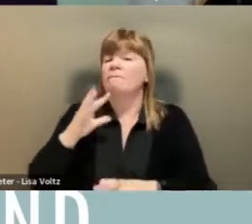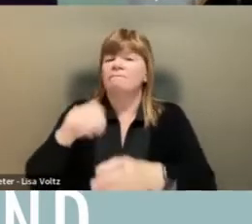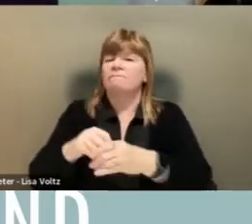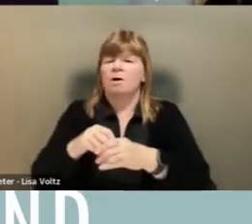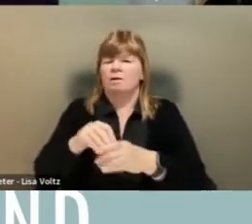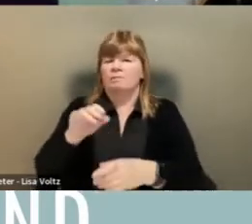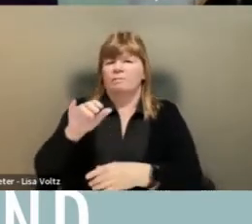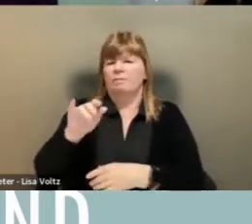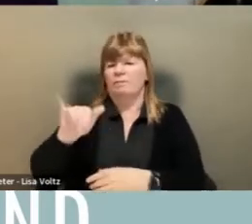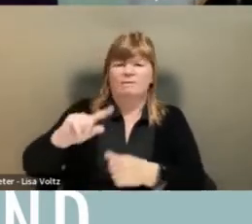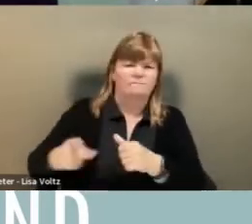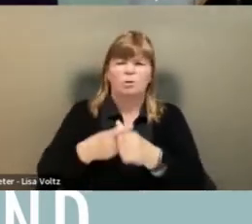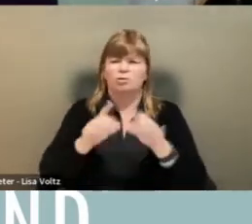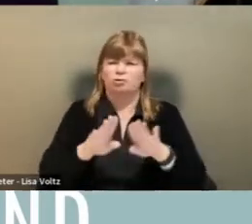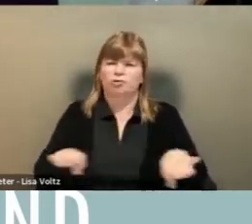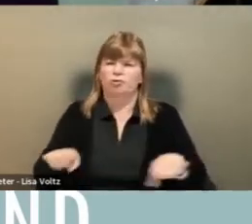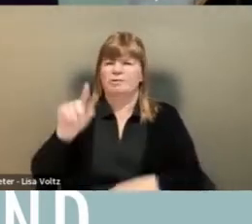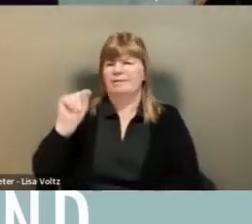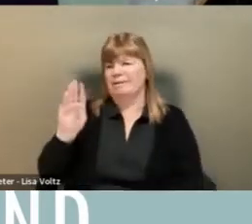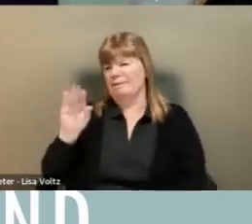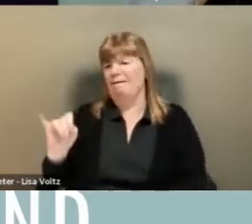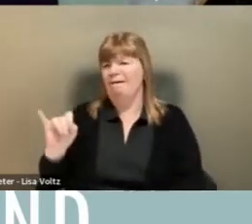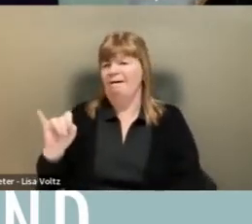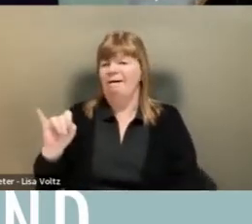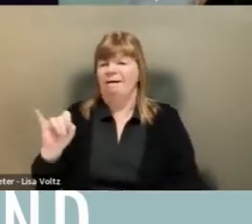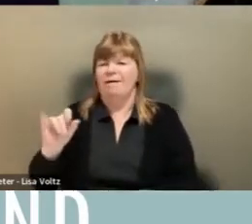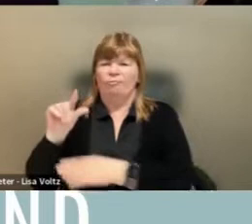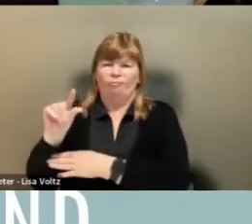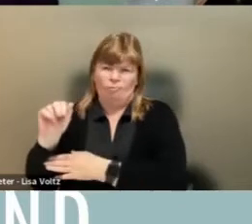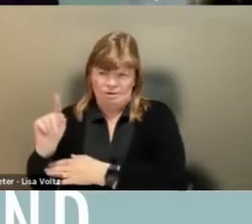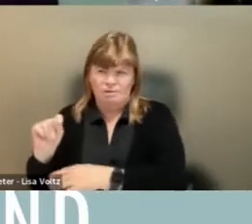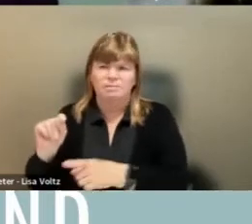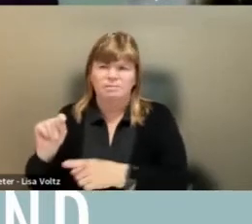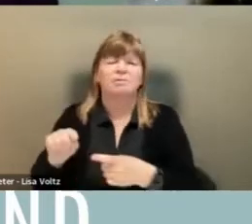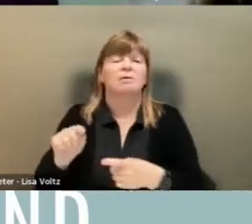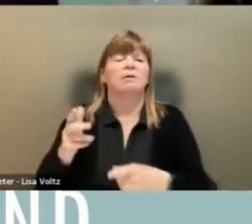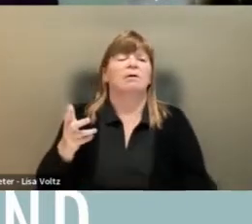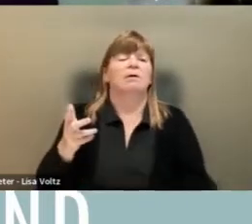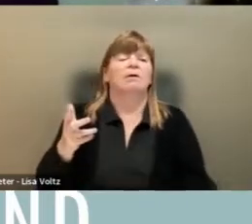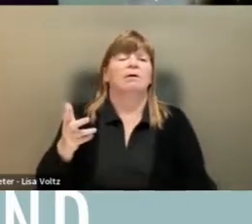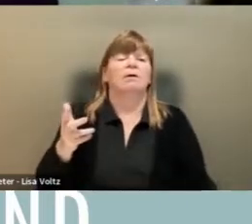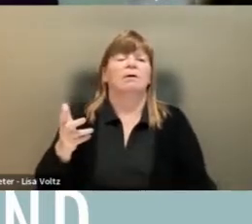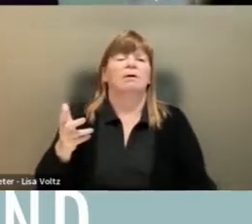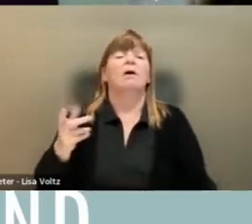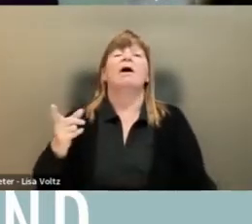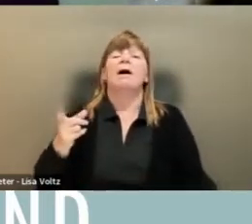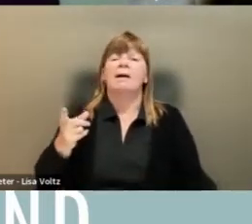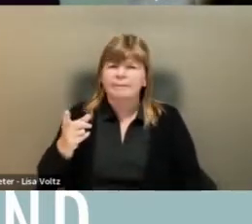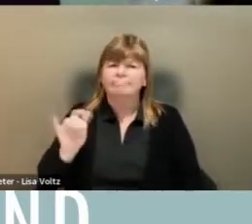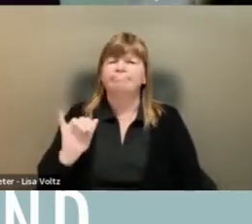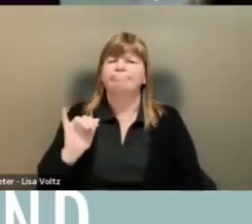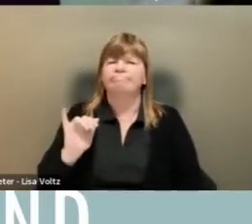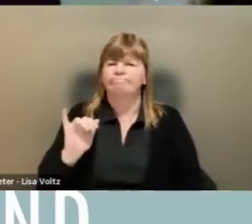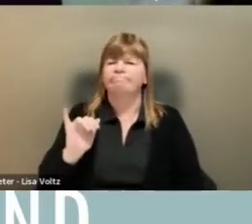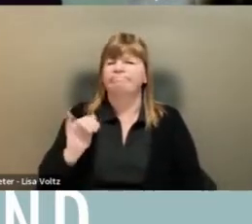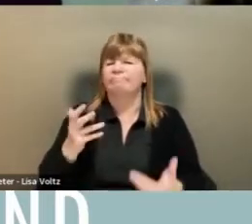first pediatric traumatic brain injury grant. And so I sat at the feet of many of